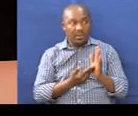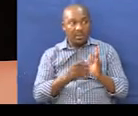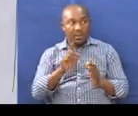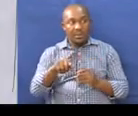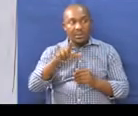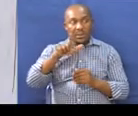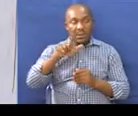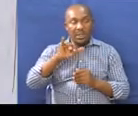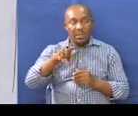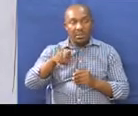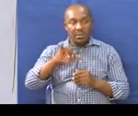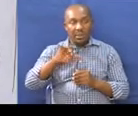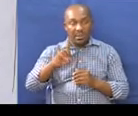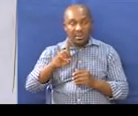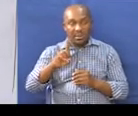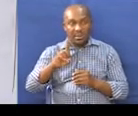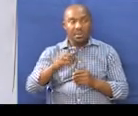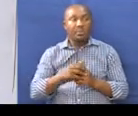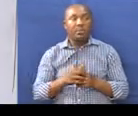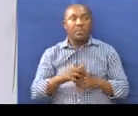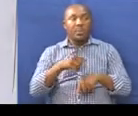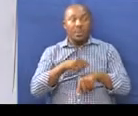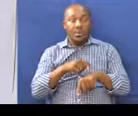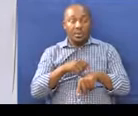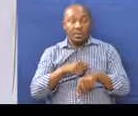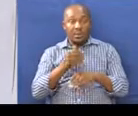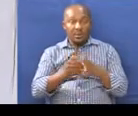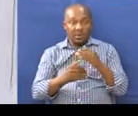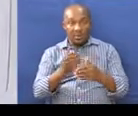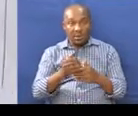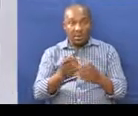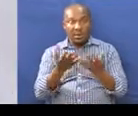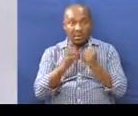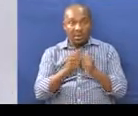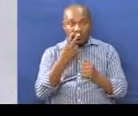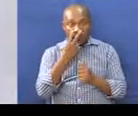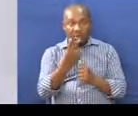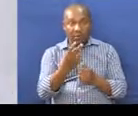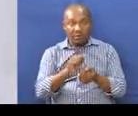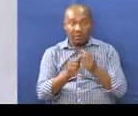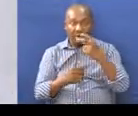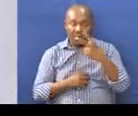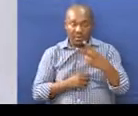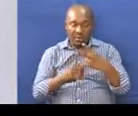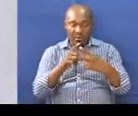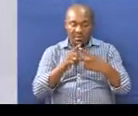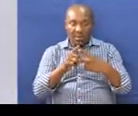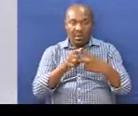lipid. During this practical procedure, you have to observe 2 things. Number 1, the procedure